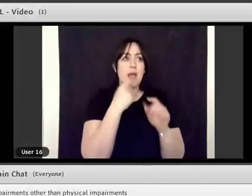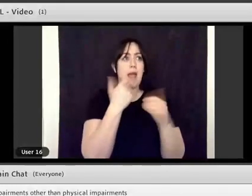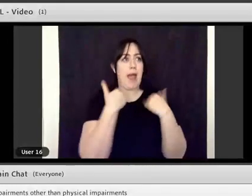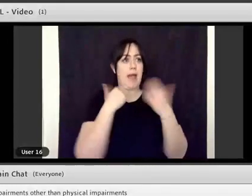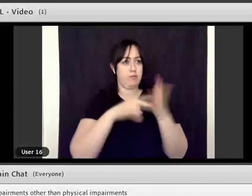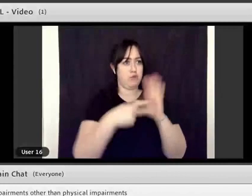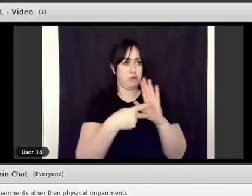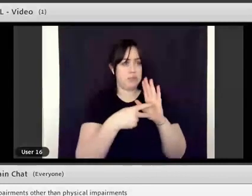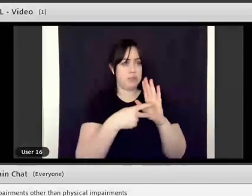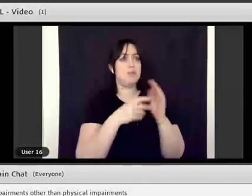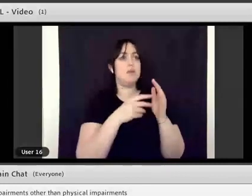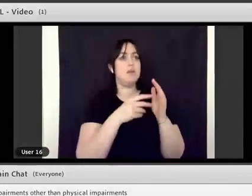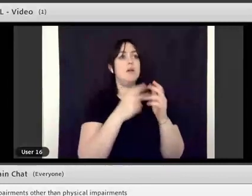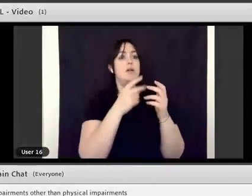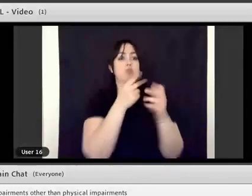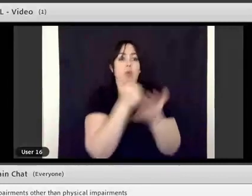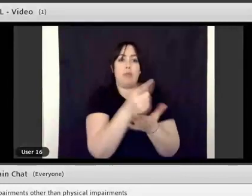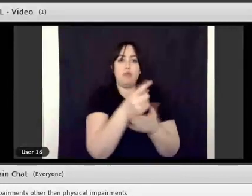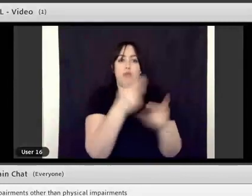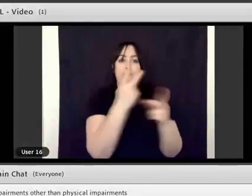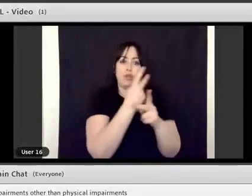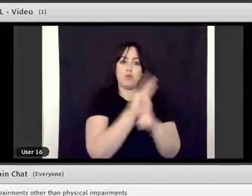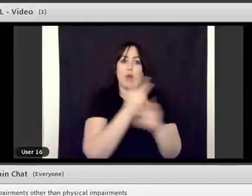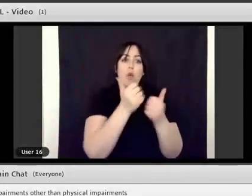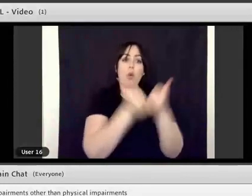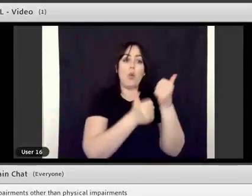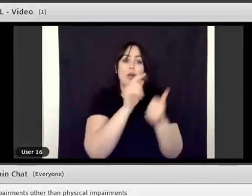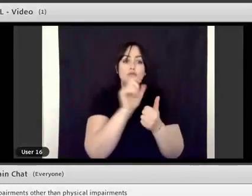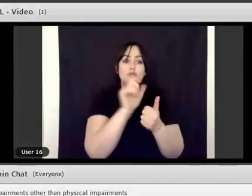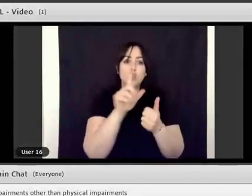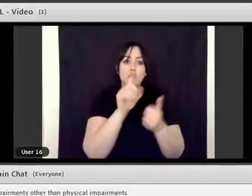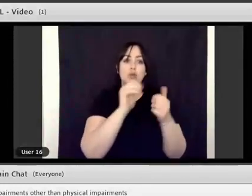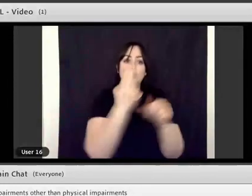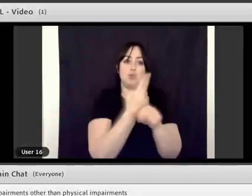can meet my purpose? Right? That's the whole idea. But